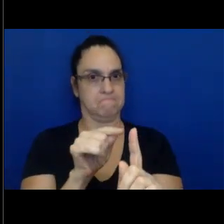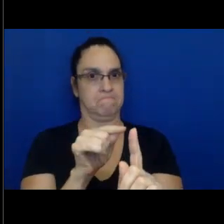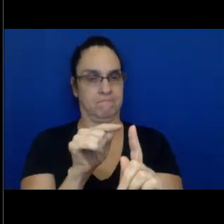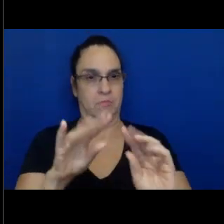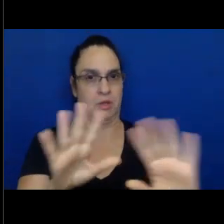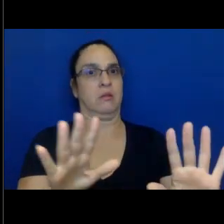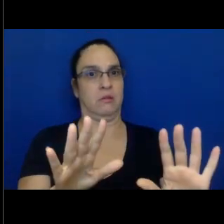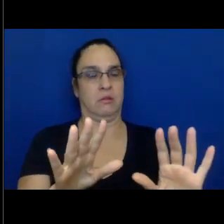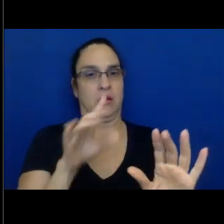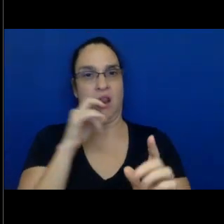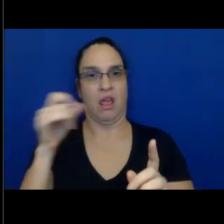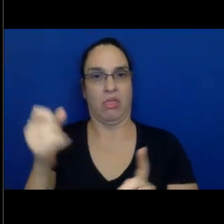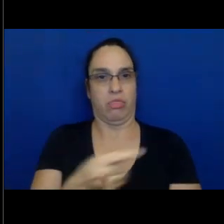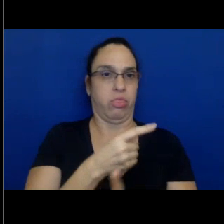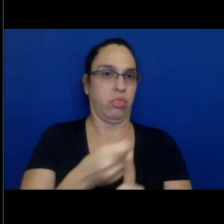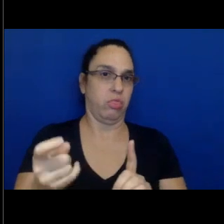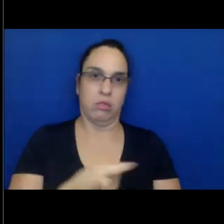there.